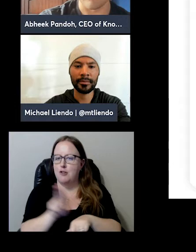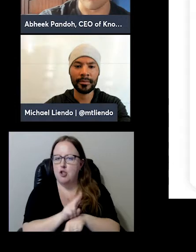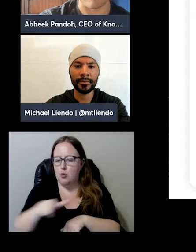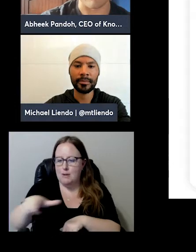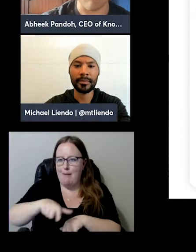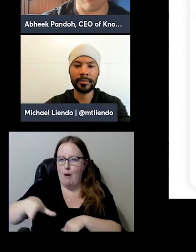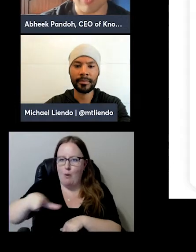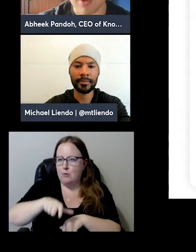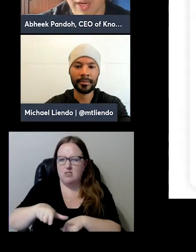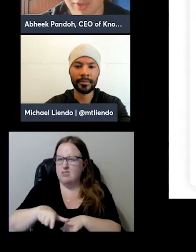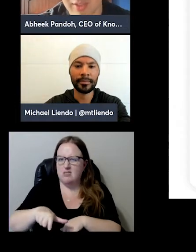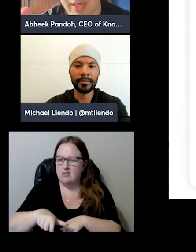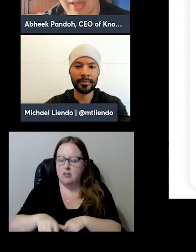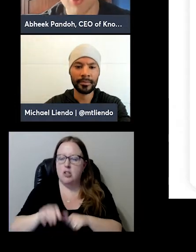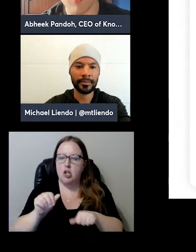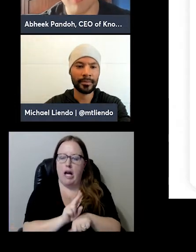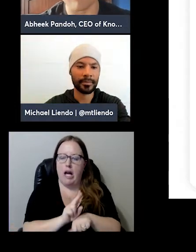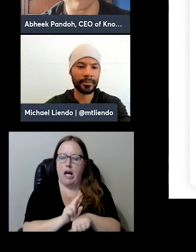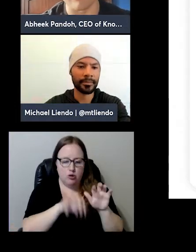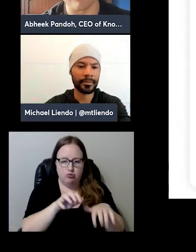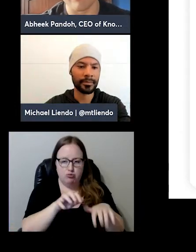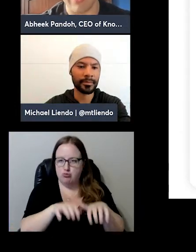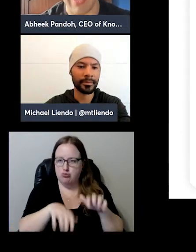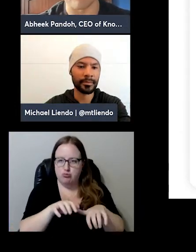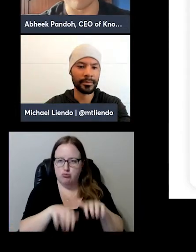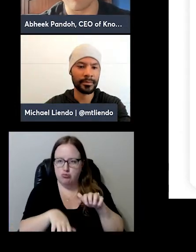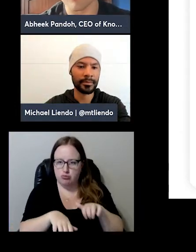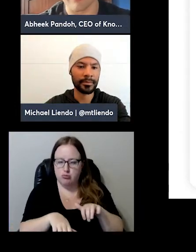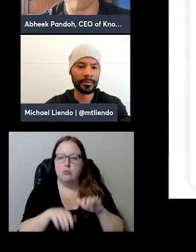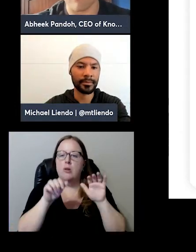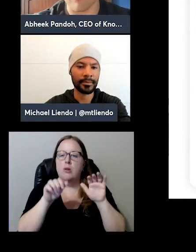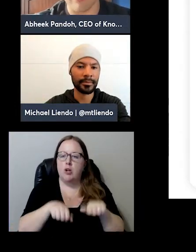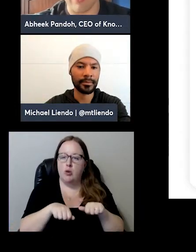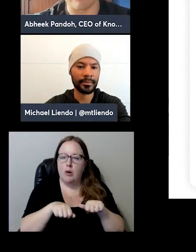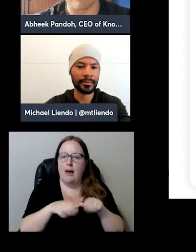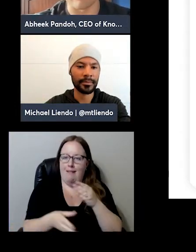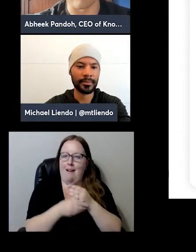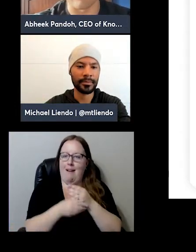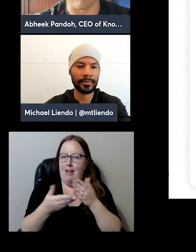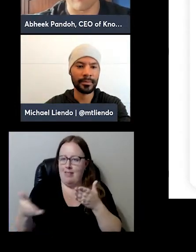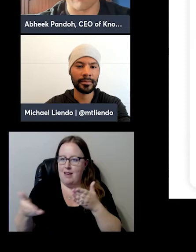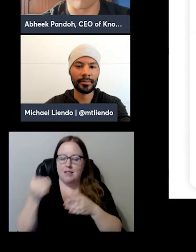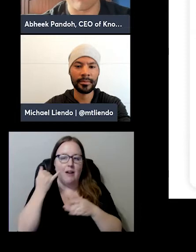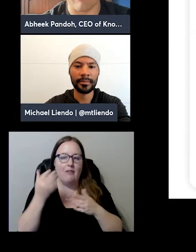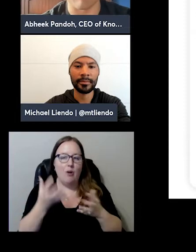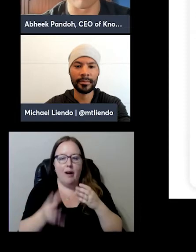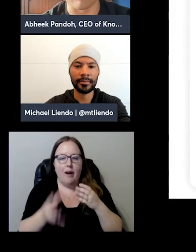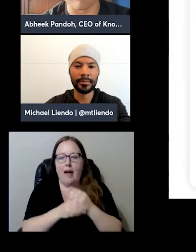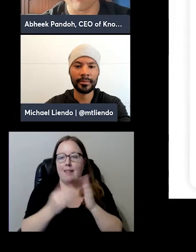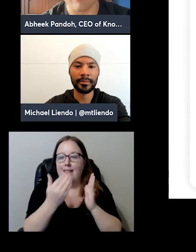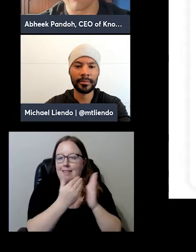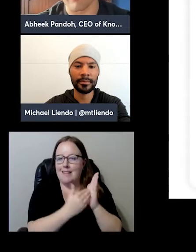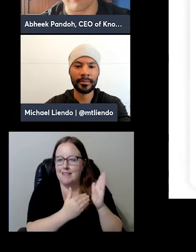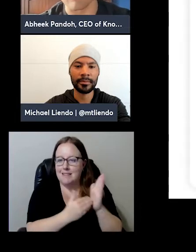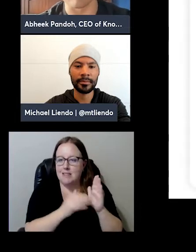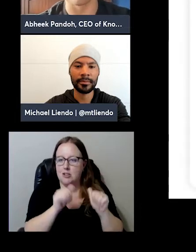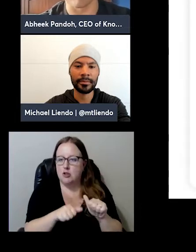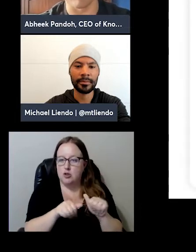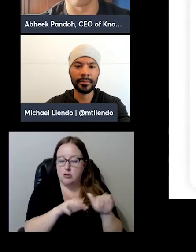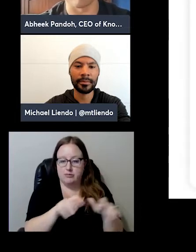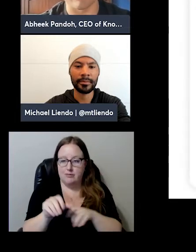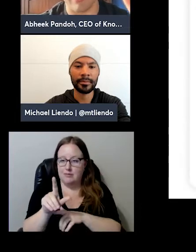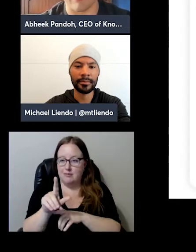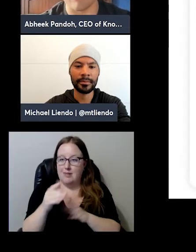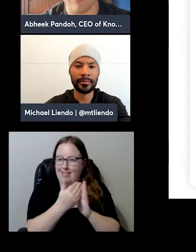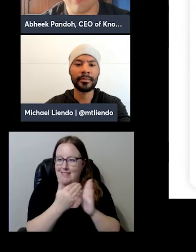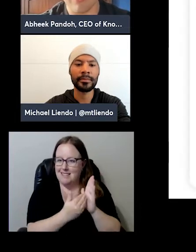your keyboard, and you can actually intuitively add stuff. So like if I wanted to add like a list, right, I could just type in list, and I can choose